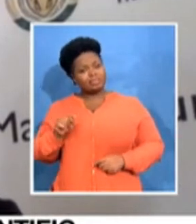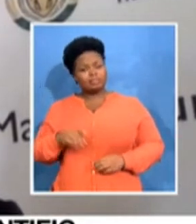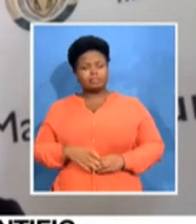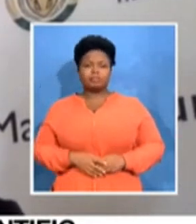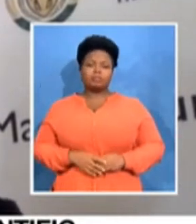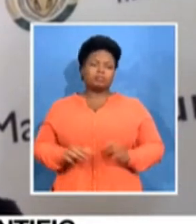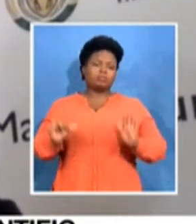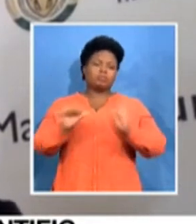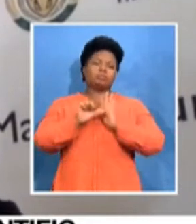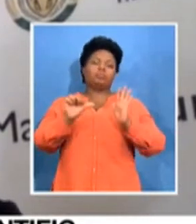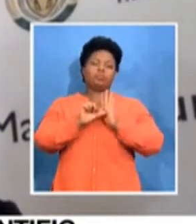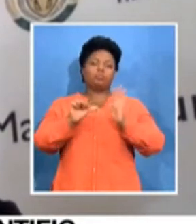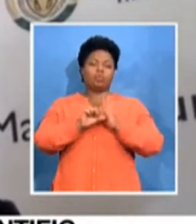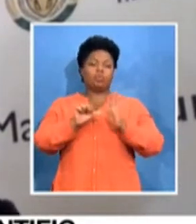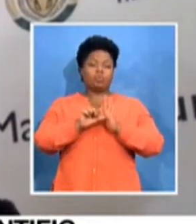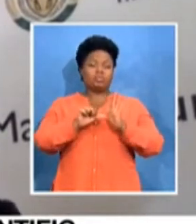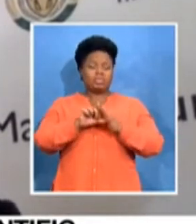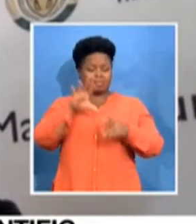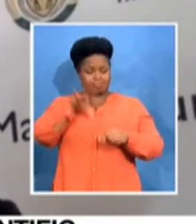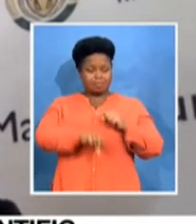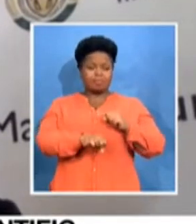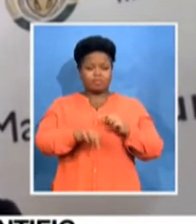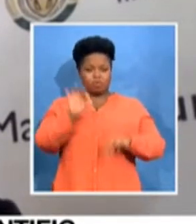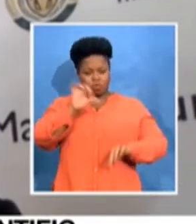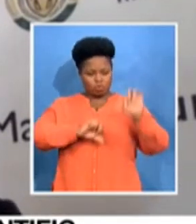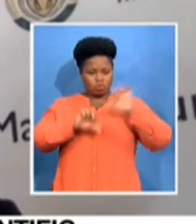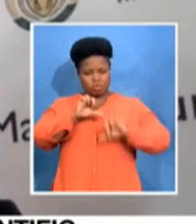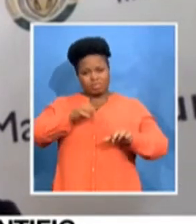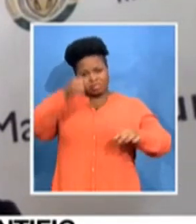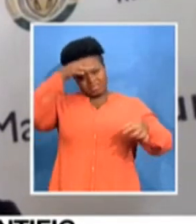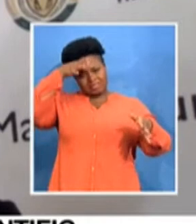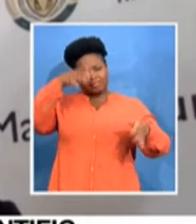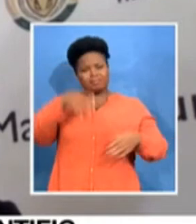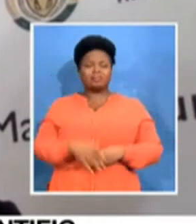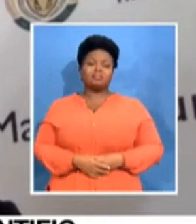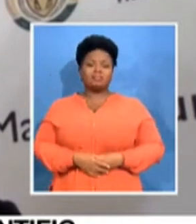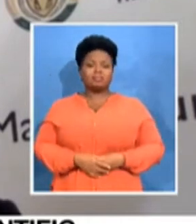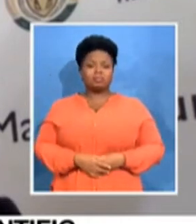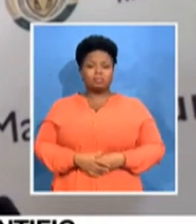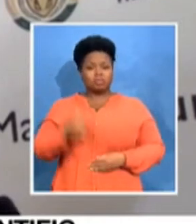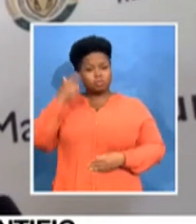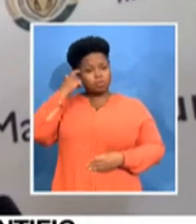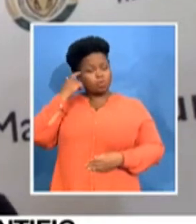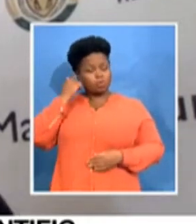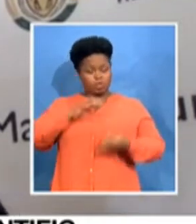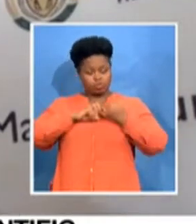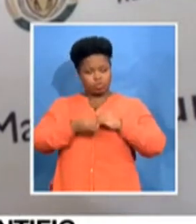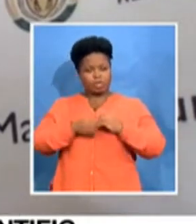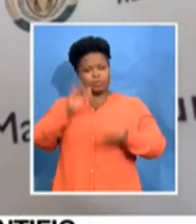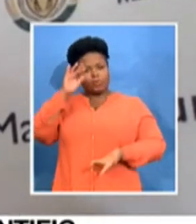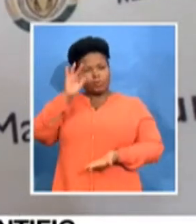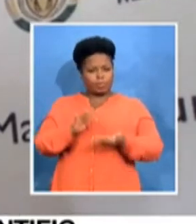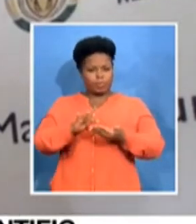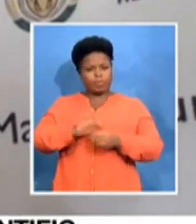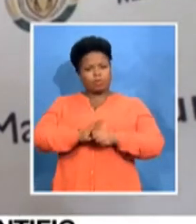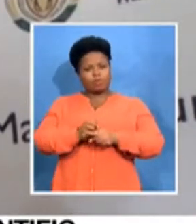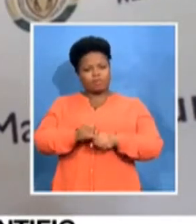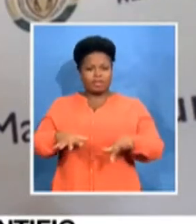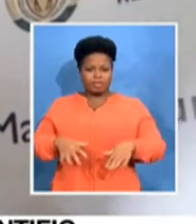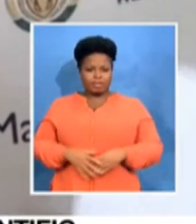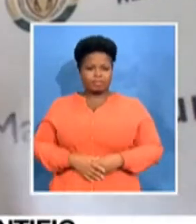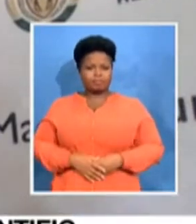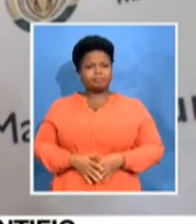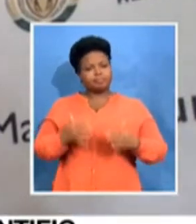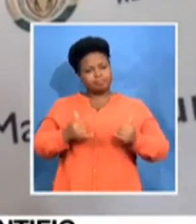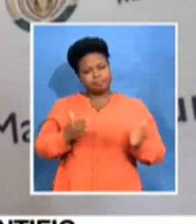the fight against COVID-19. Let me then, with this brief